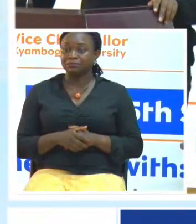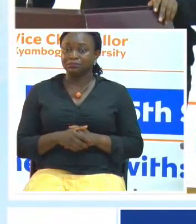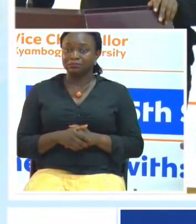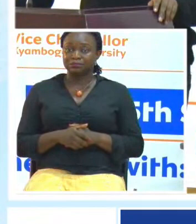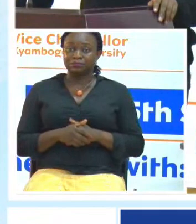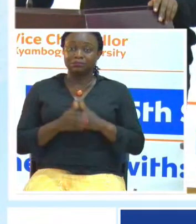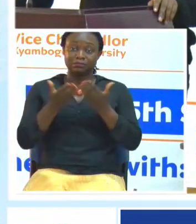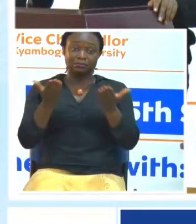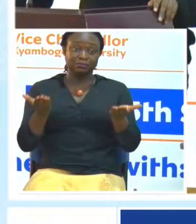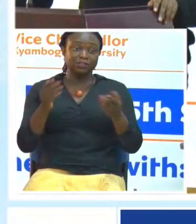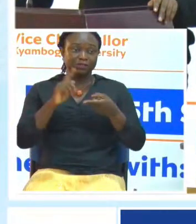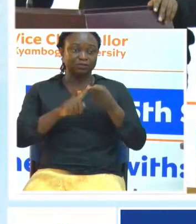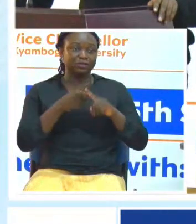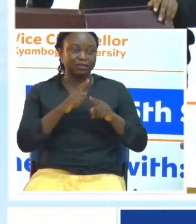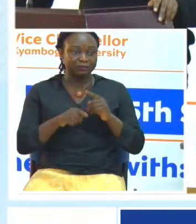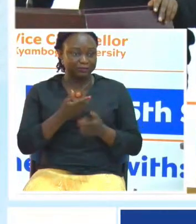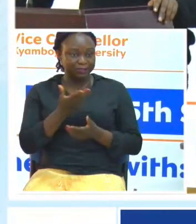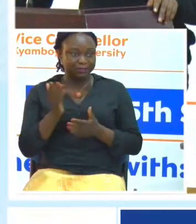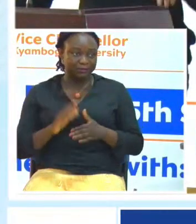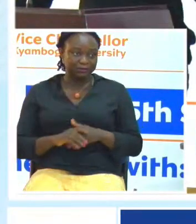Dear friends,